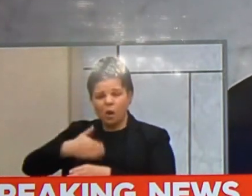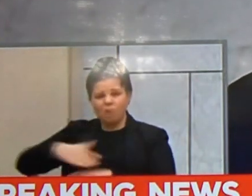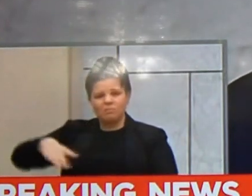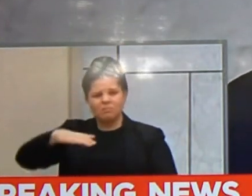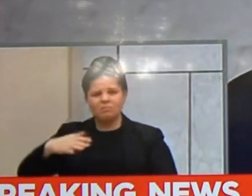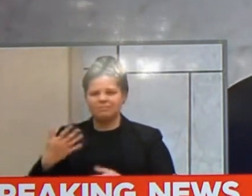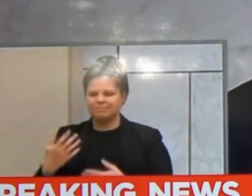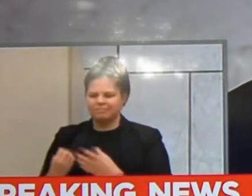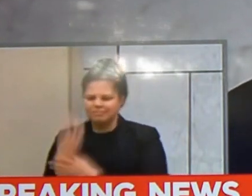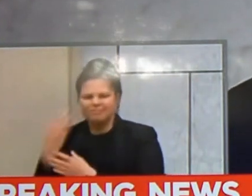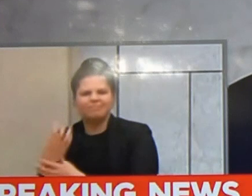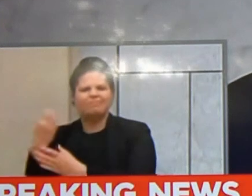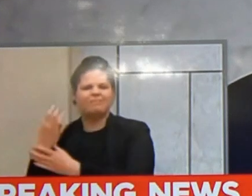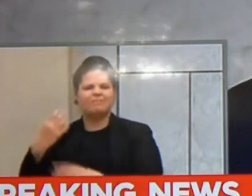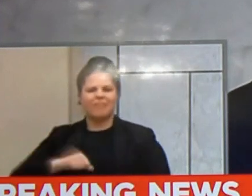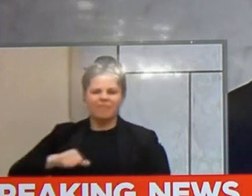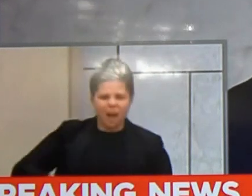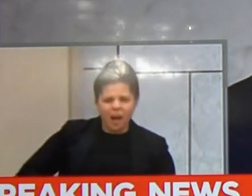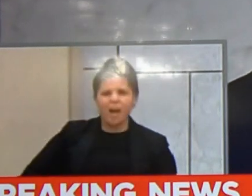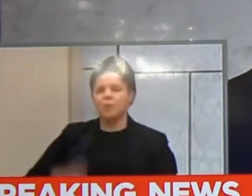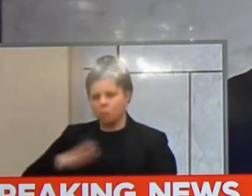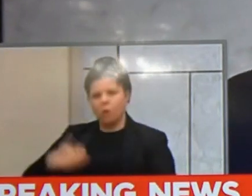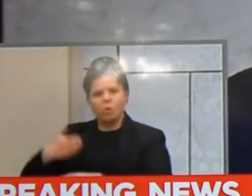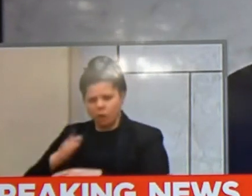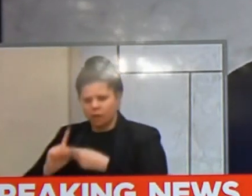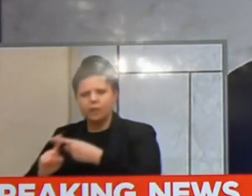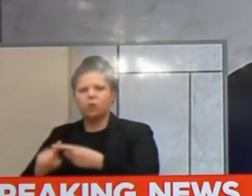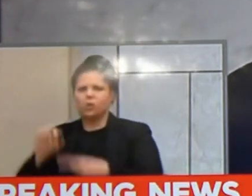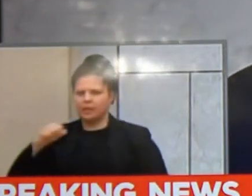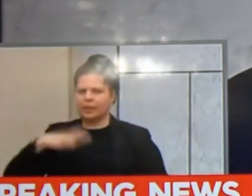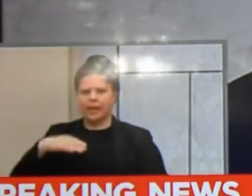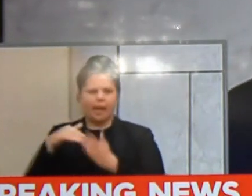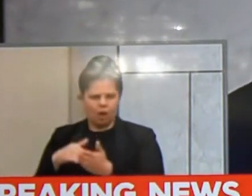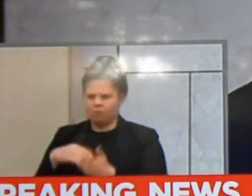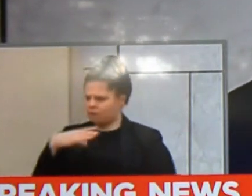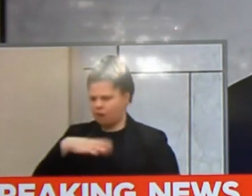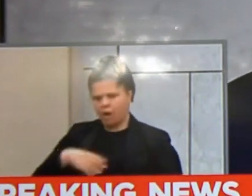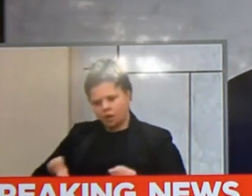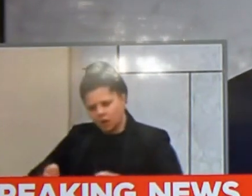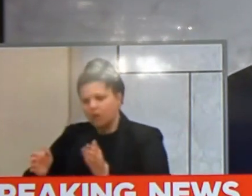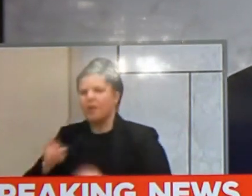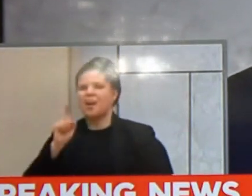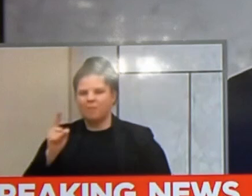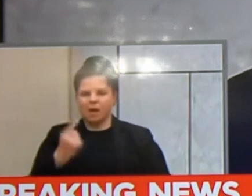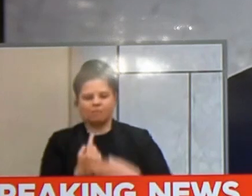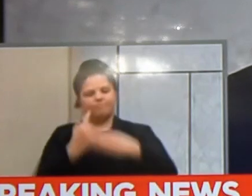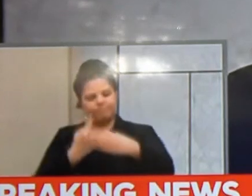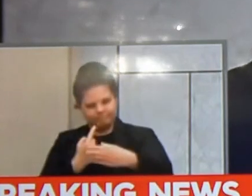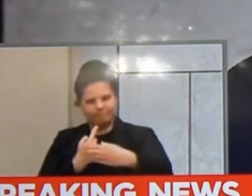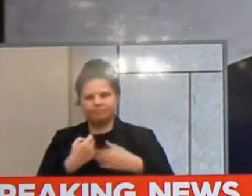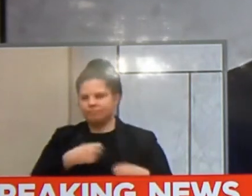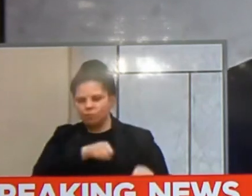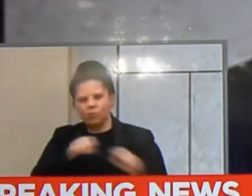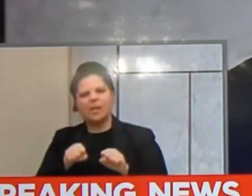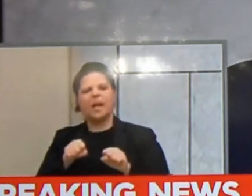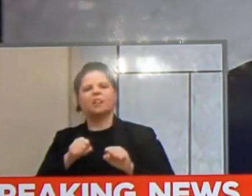get the work done, but also to ensure that the communities are protected. At the same time, working through the